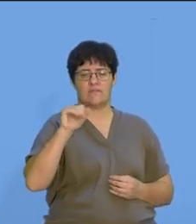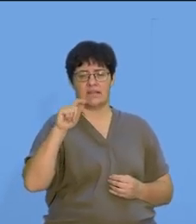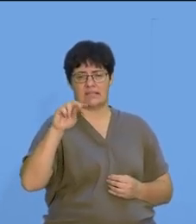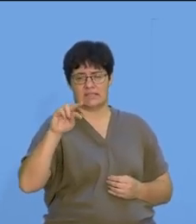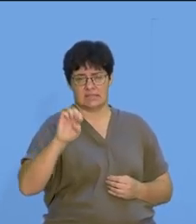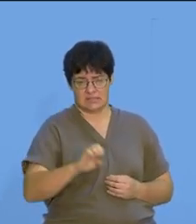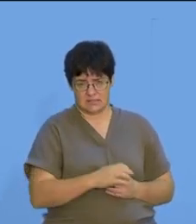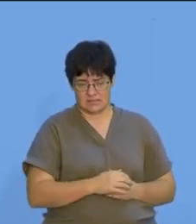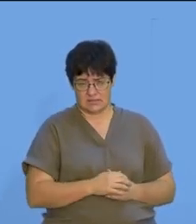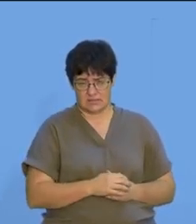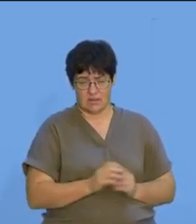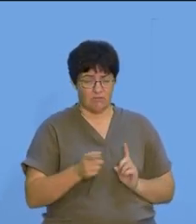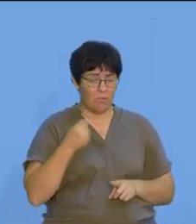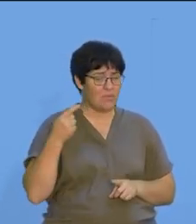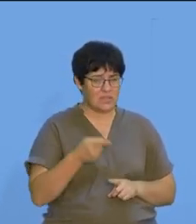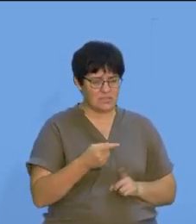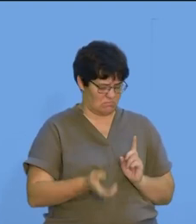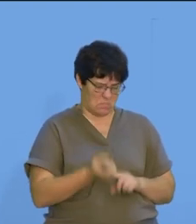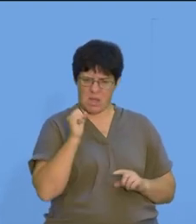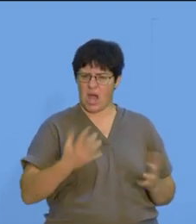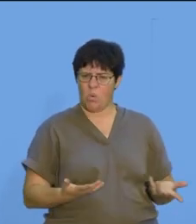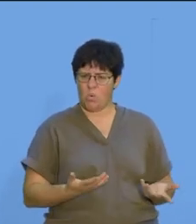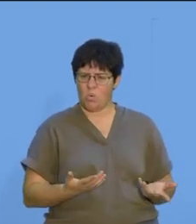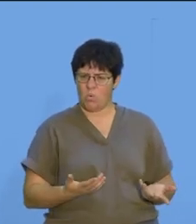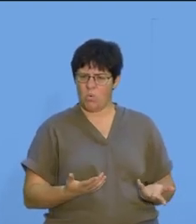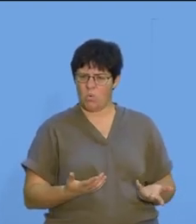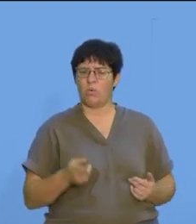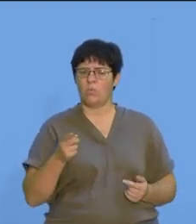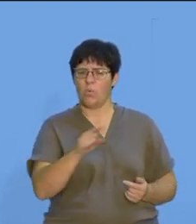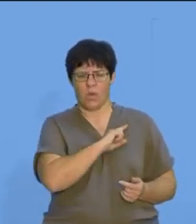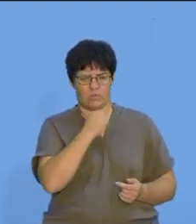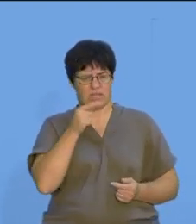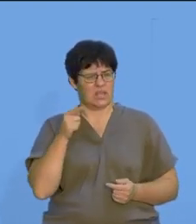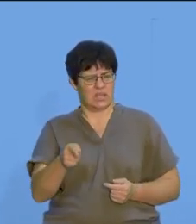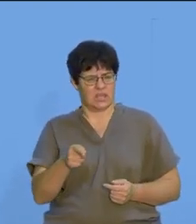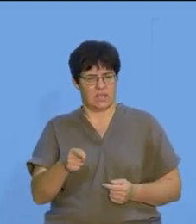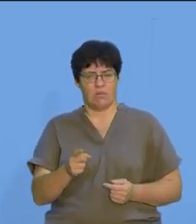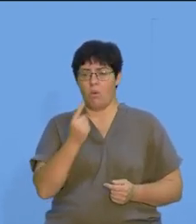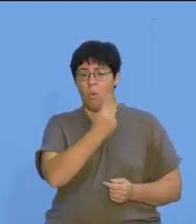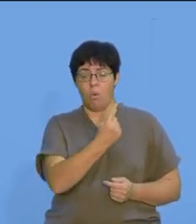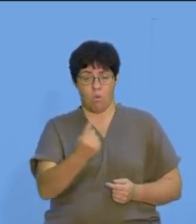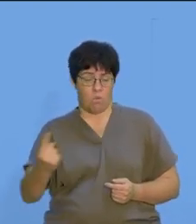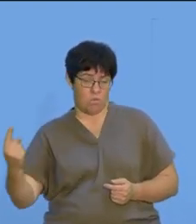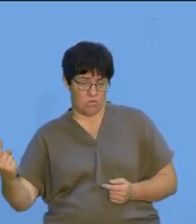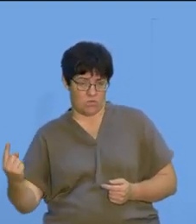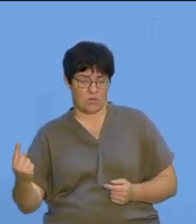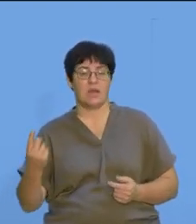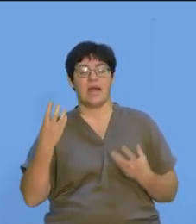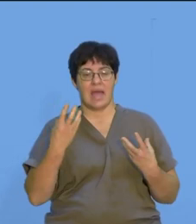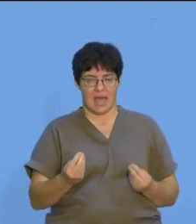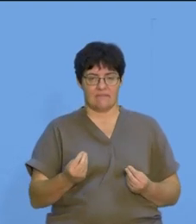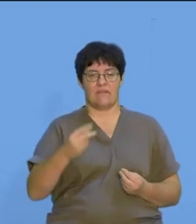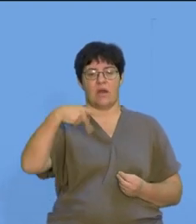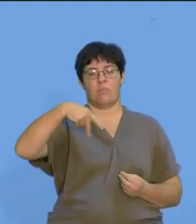sulfates, okay? Now, from this, how did you arrive at that? Why are we saying that they are sulfate? Because all of